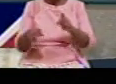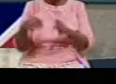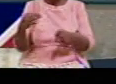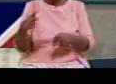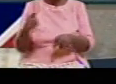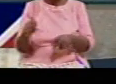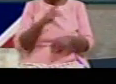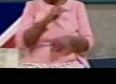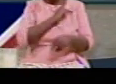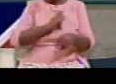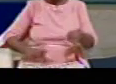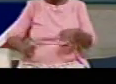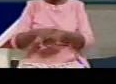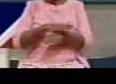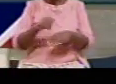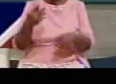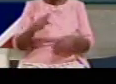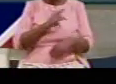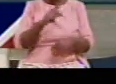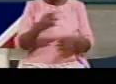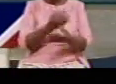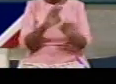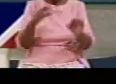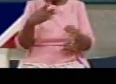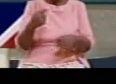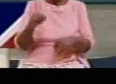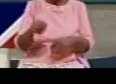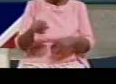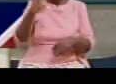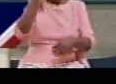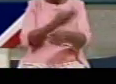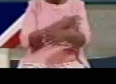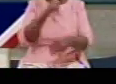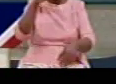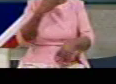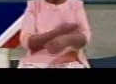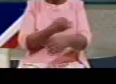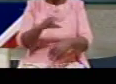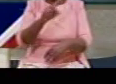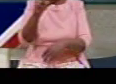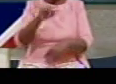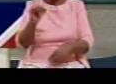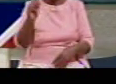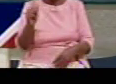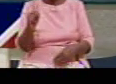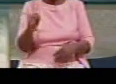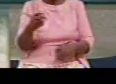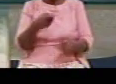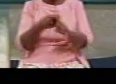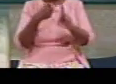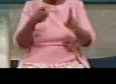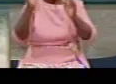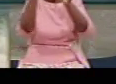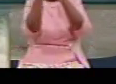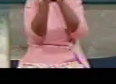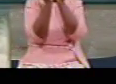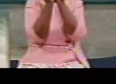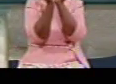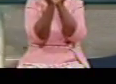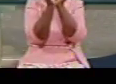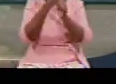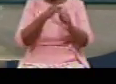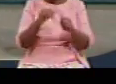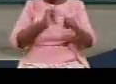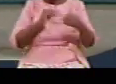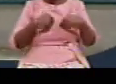the freedom of the sons and daughters of Zion from captivity. I need to let you